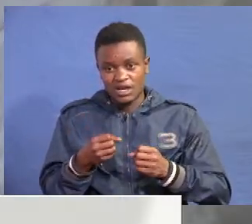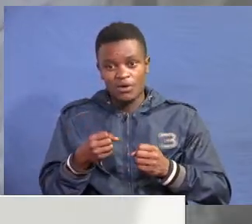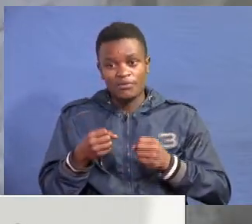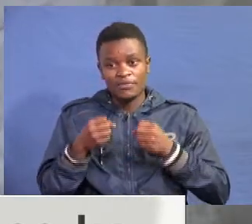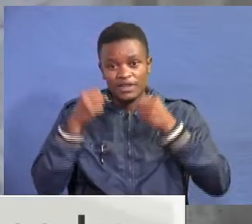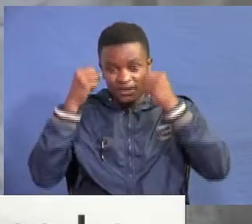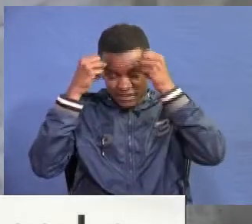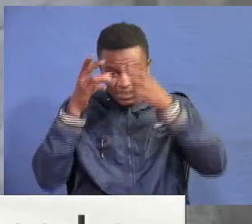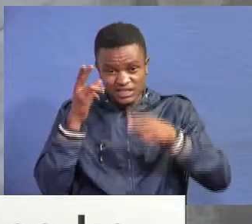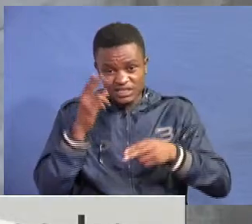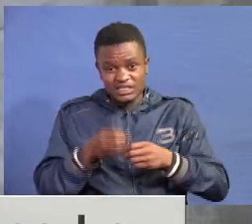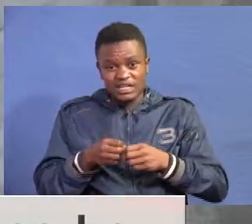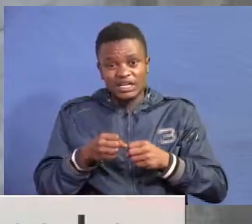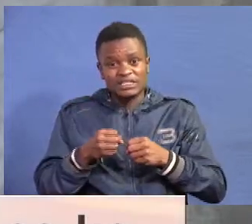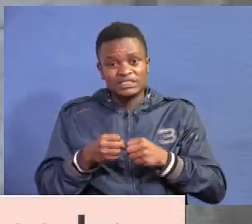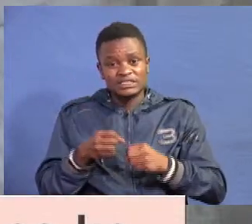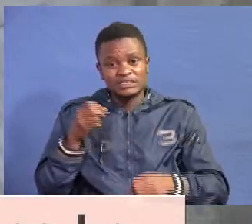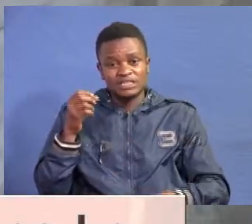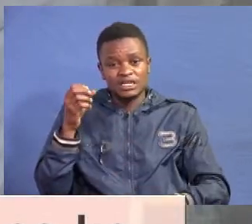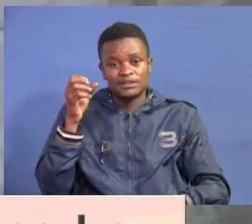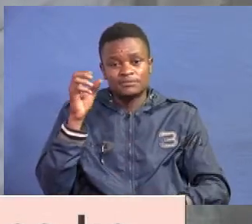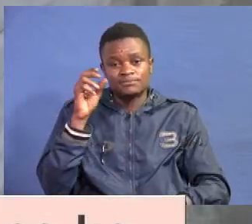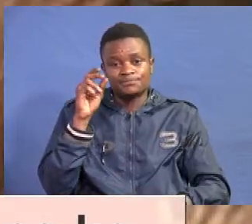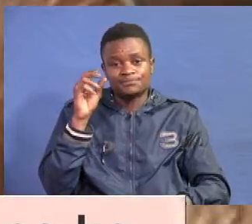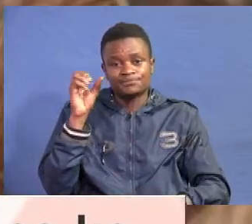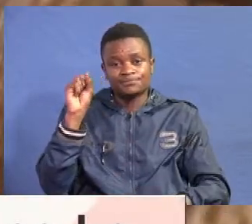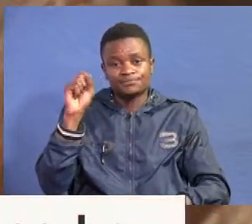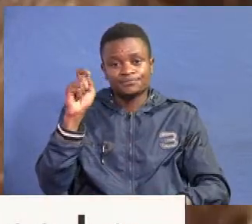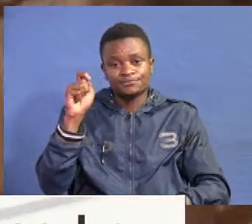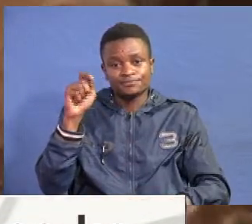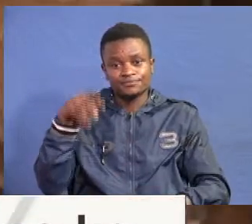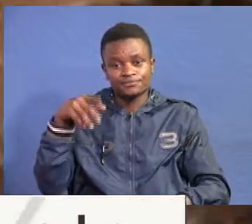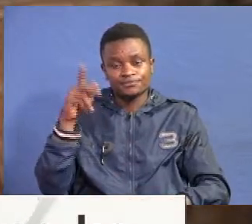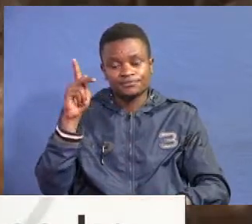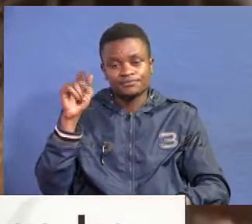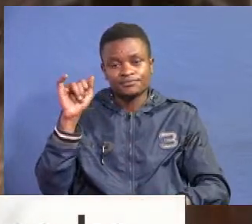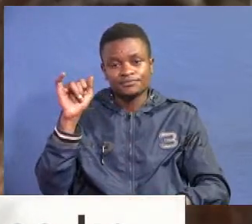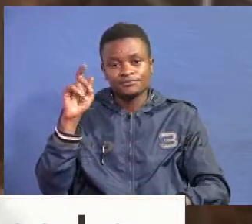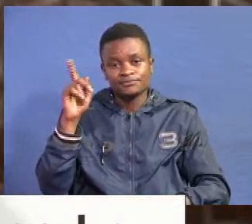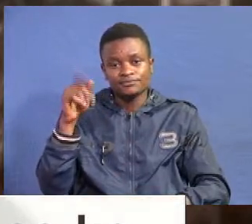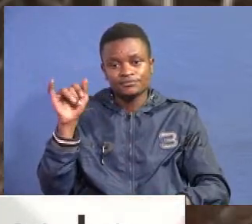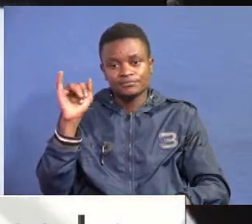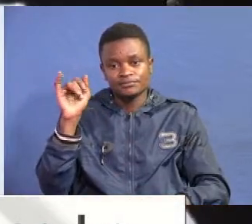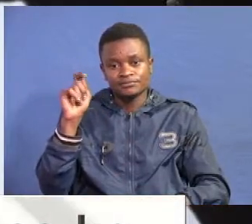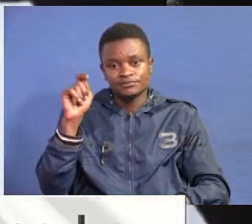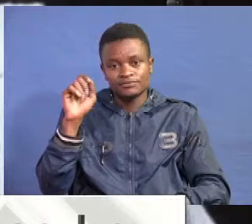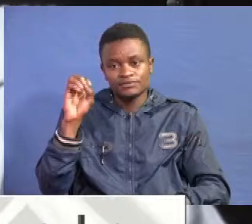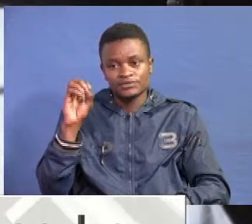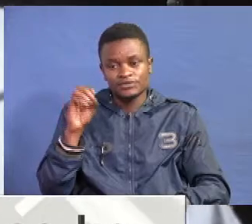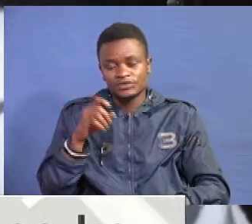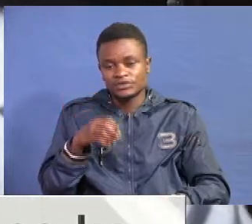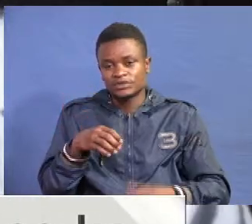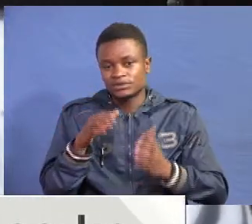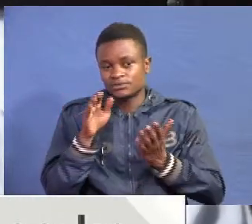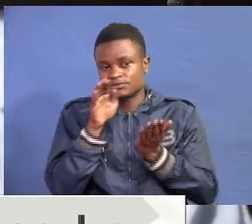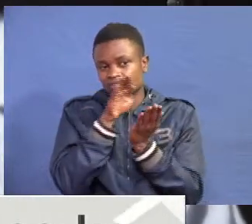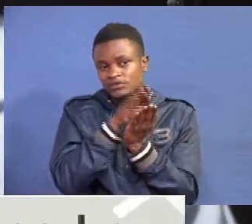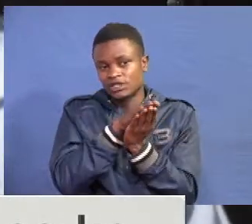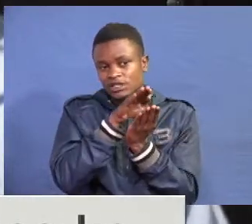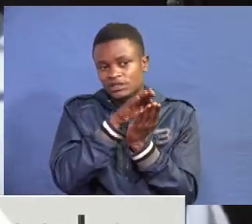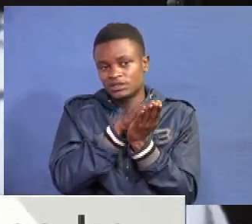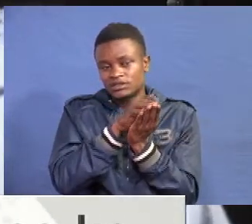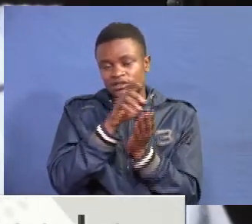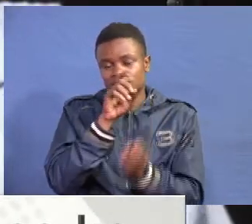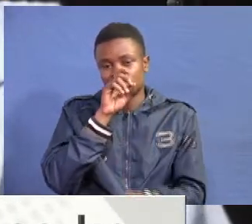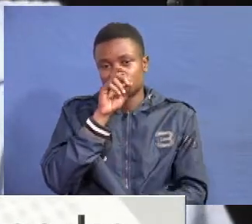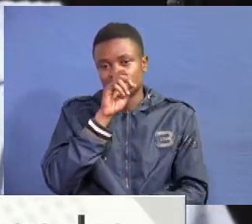St. Kizito School for the Deaf, who could not at all ignore her passion for chicken farming. Chicken can produce meat. We